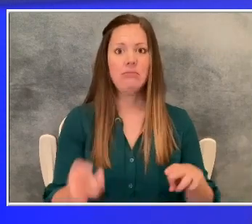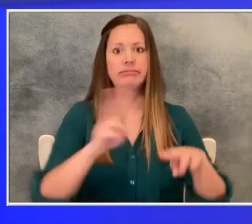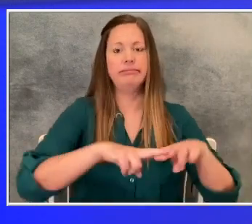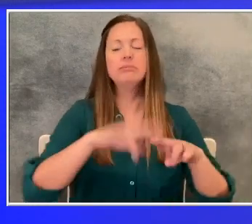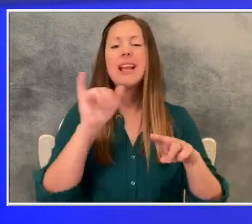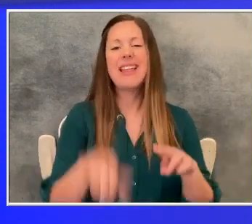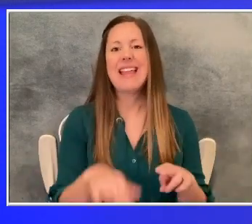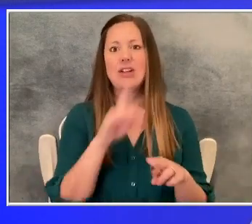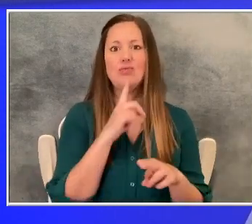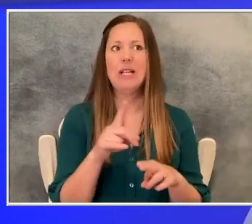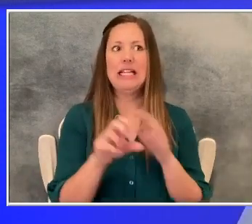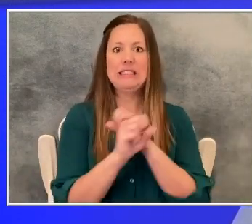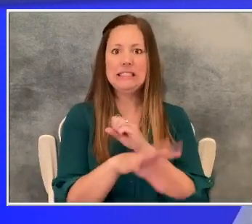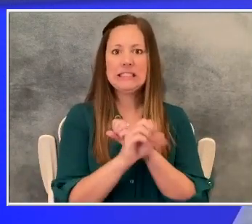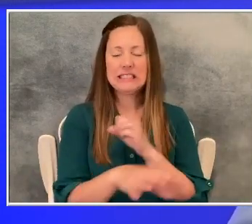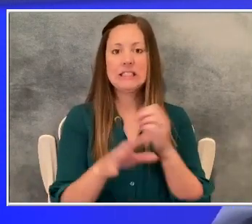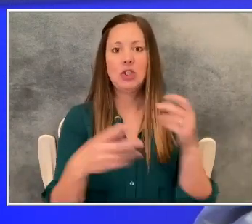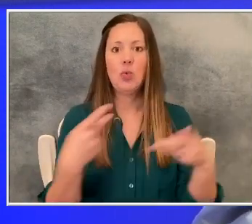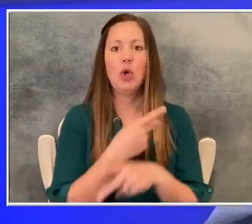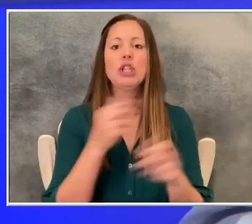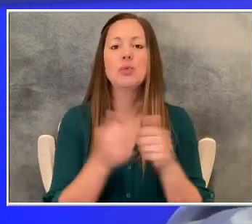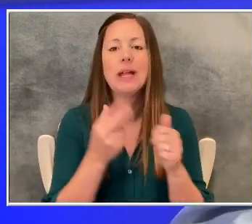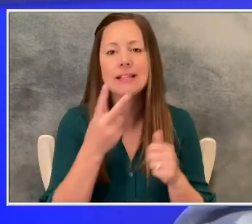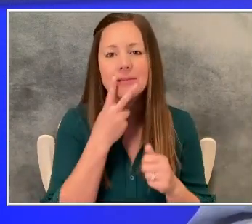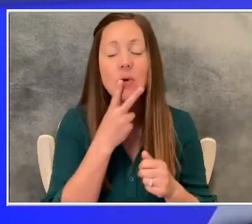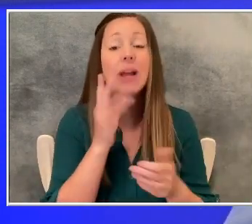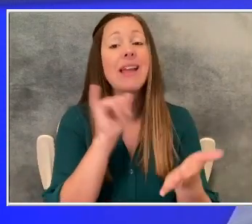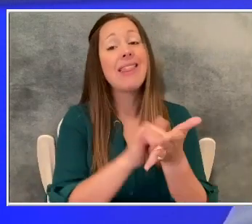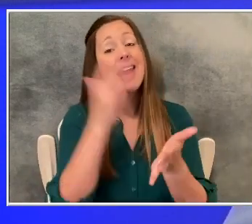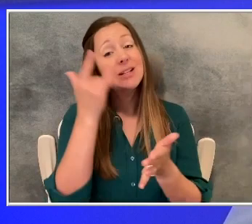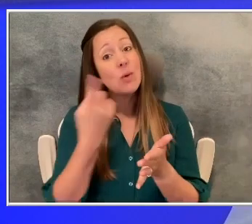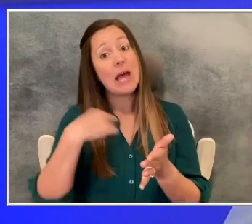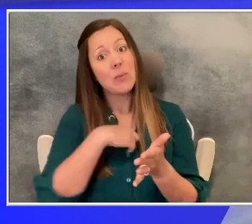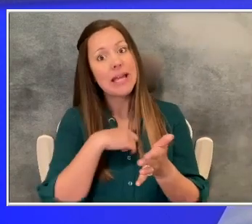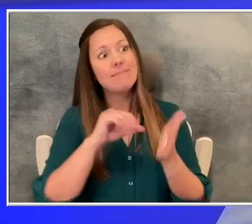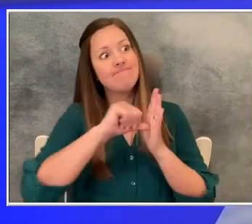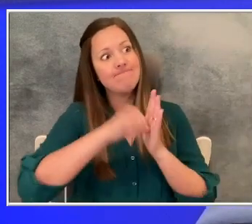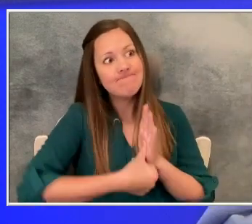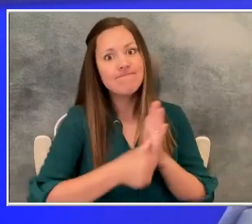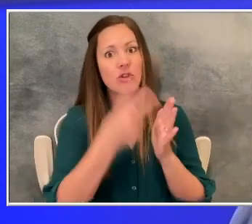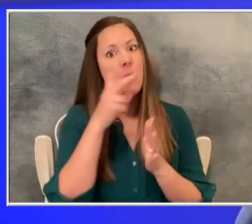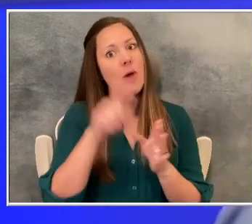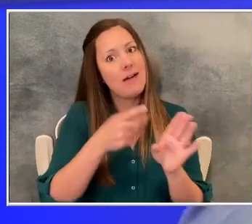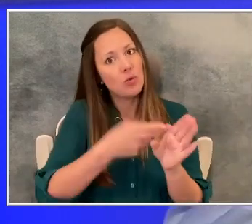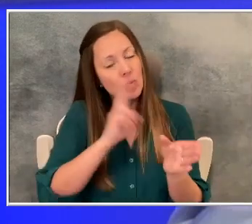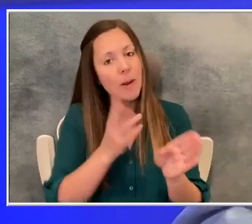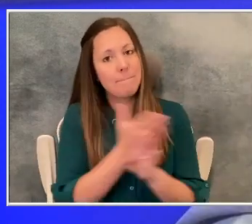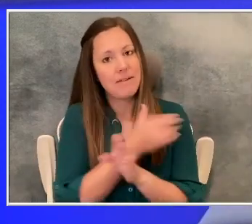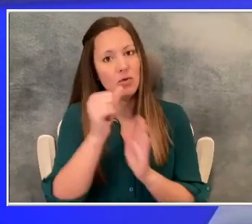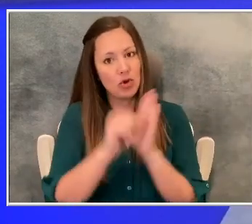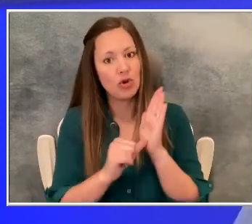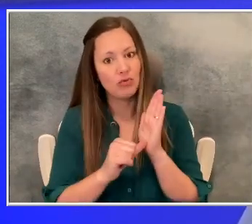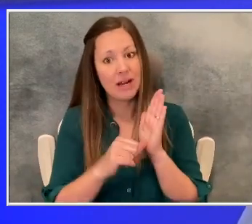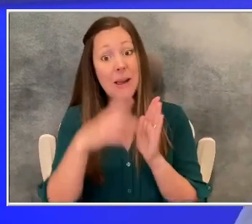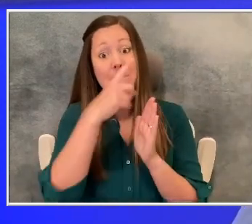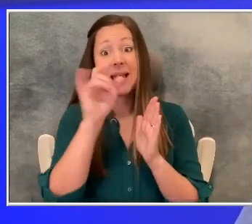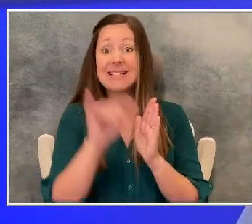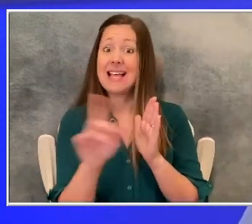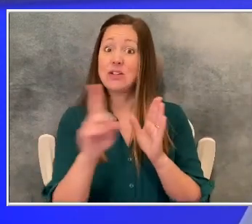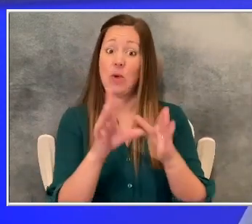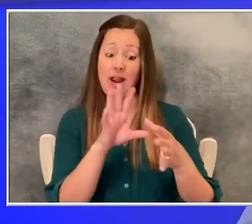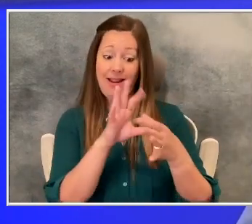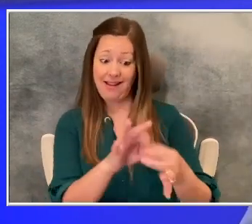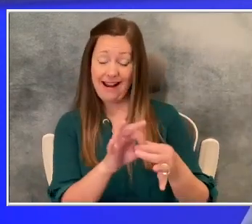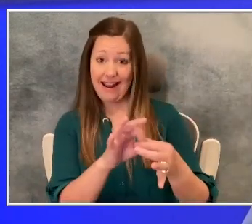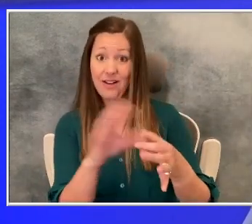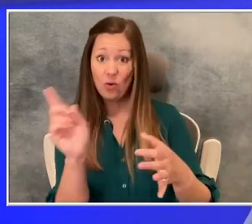discuss smoking cessation prior to her surgery, to try to reduce the risk of scar tissue buildup at the hook-in spots of the graft. You don't build